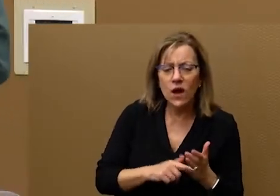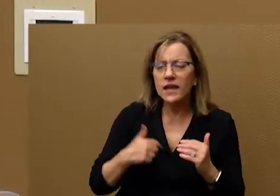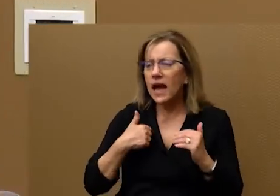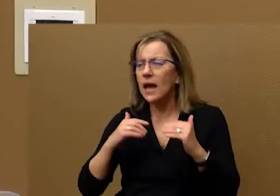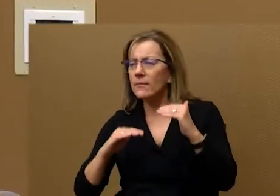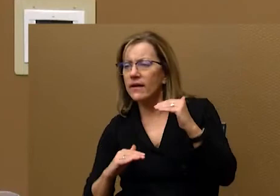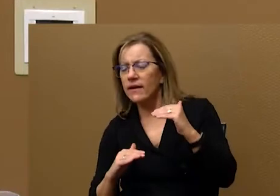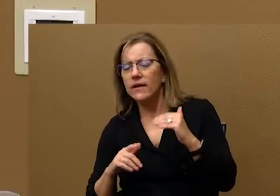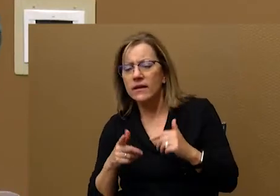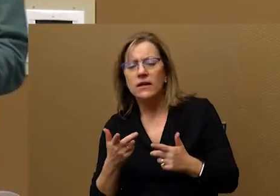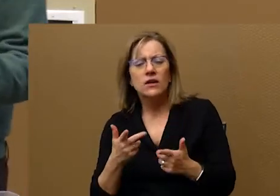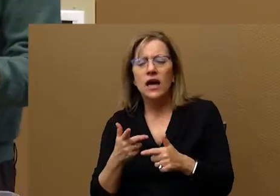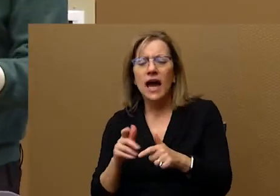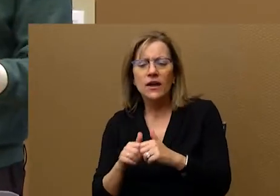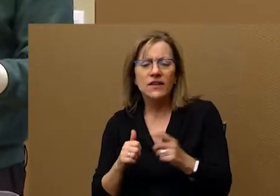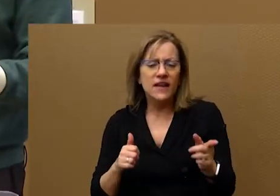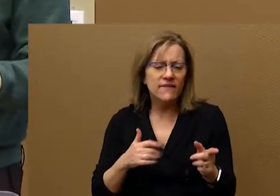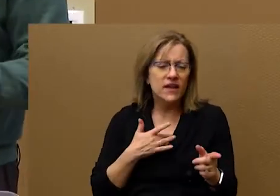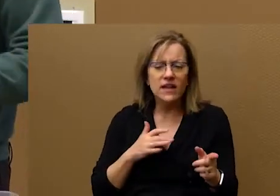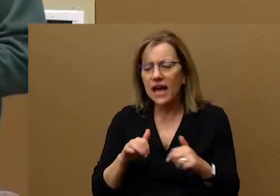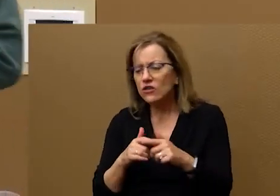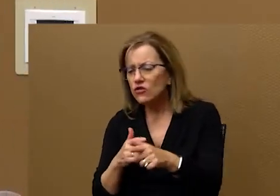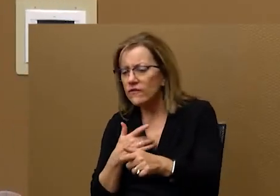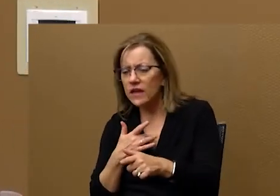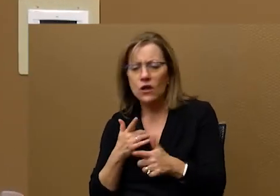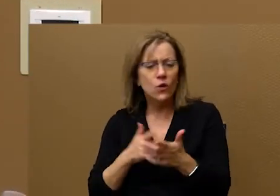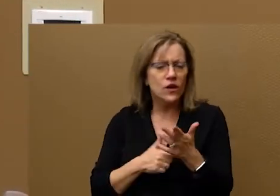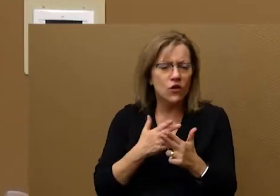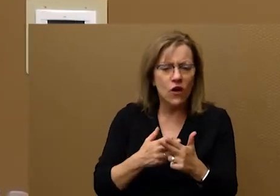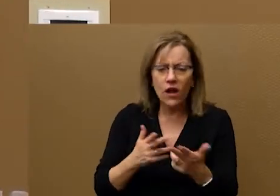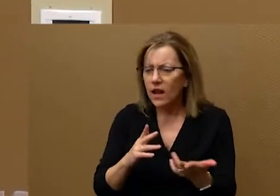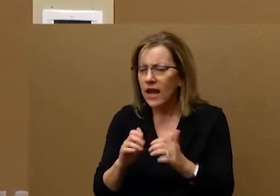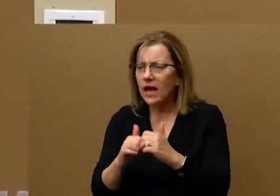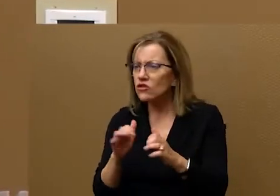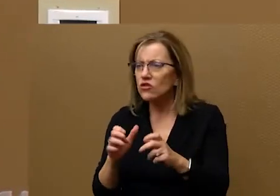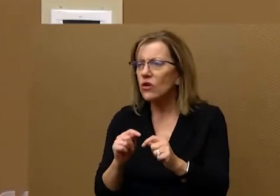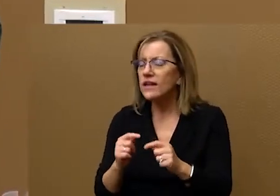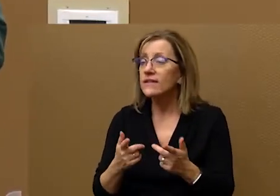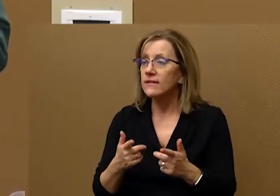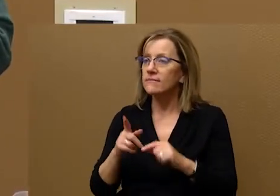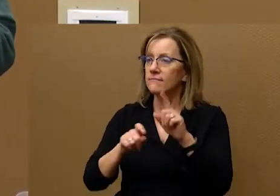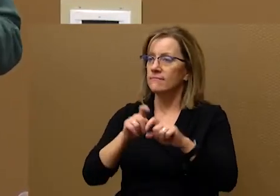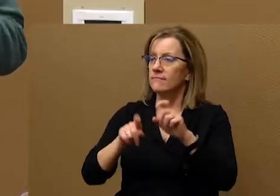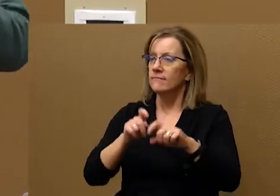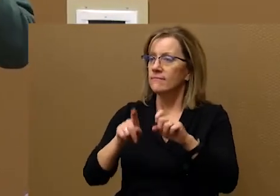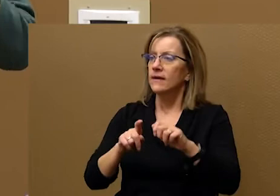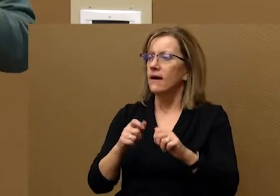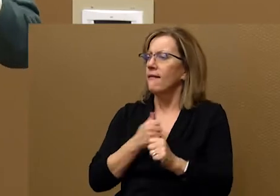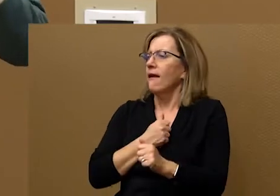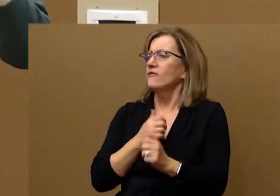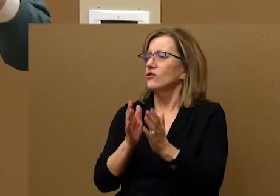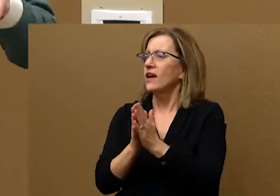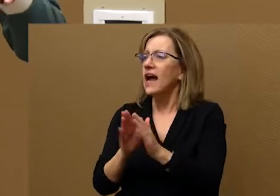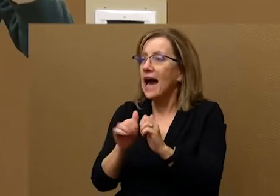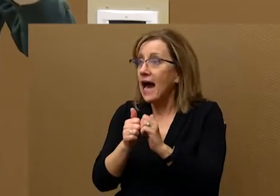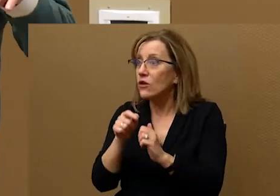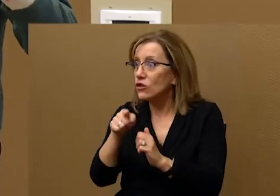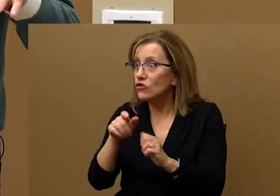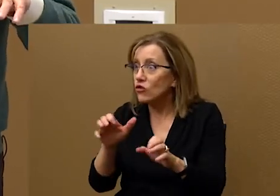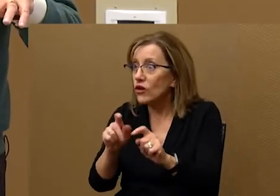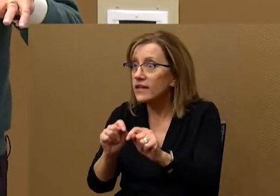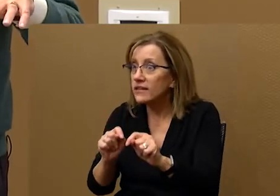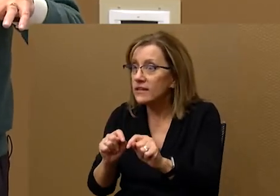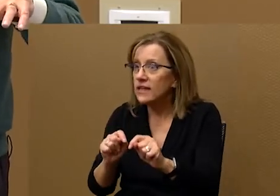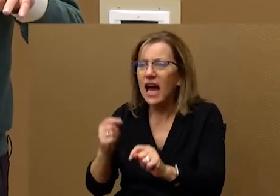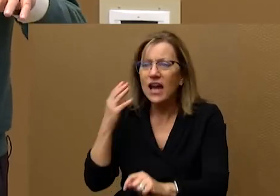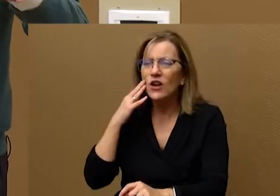then how did you feel? And what was the name for that skill again? And how exactly did you do that? I love asking how did you do that, which I know is an impossibly